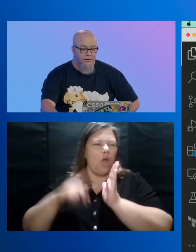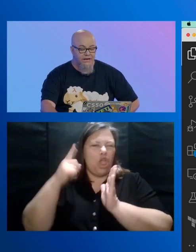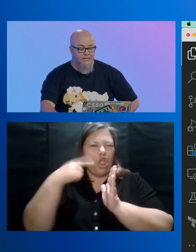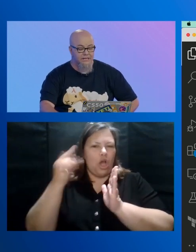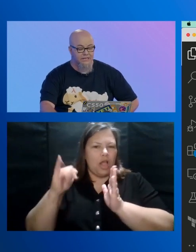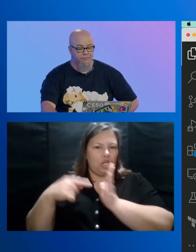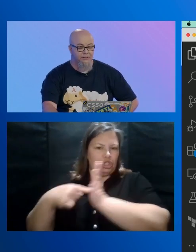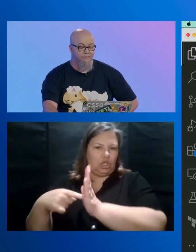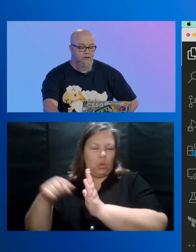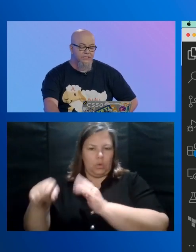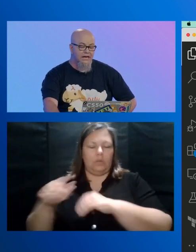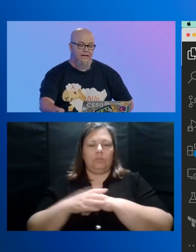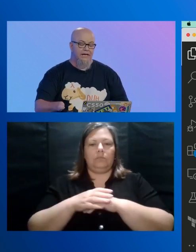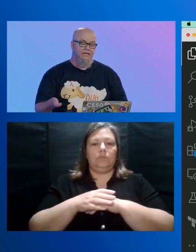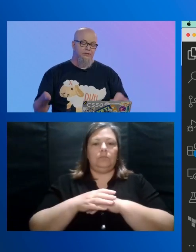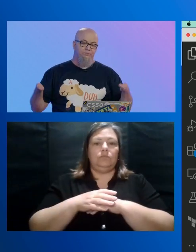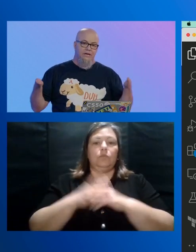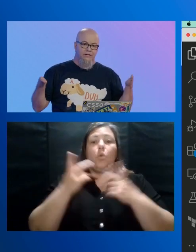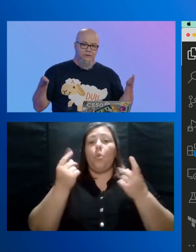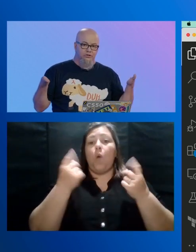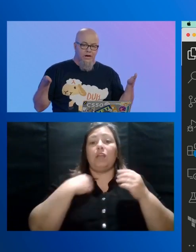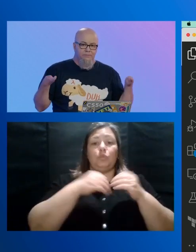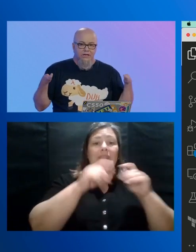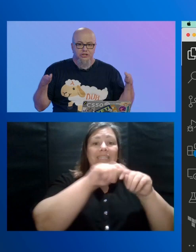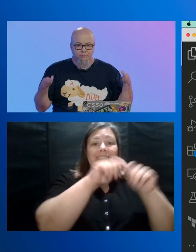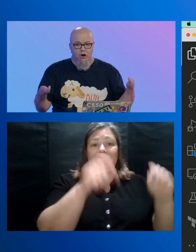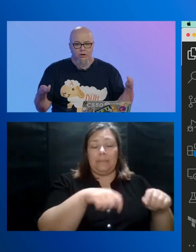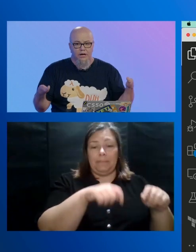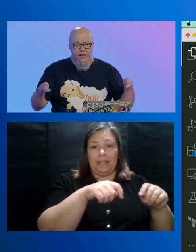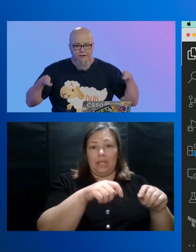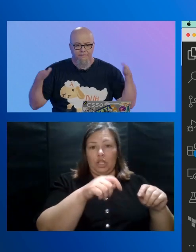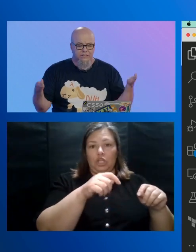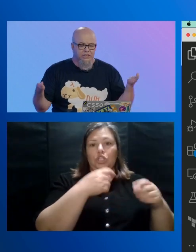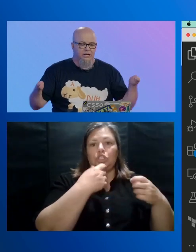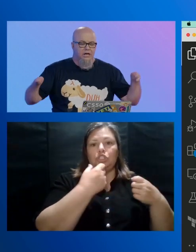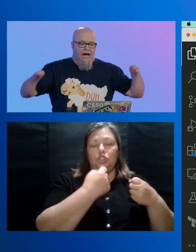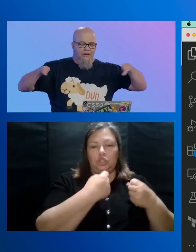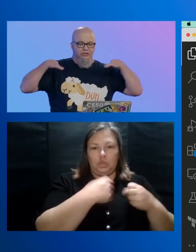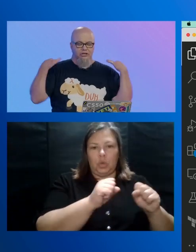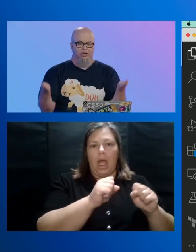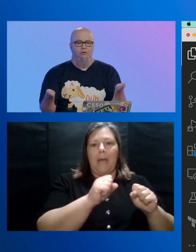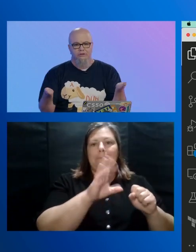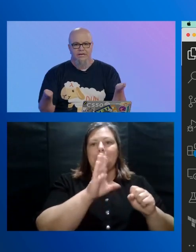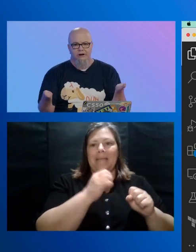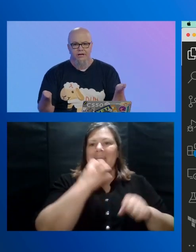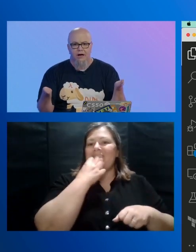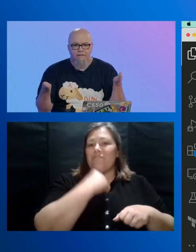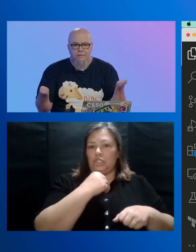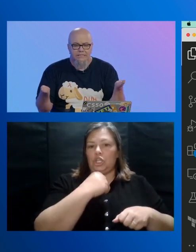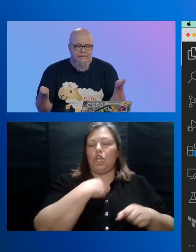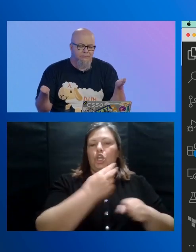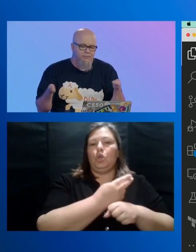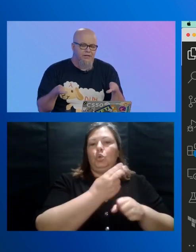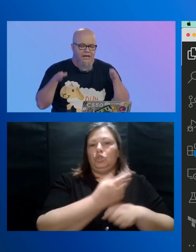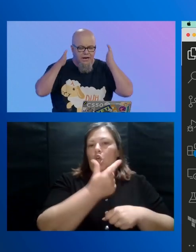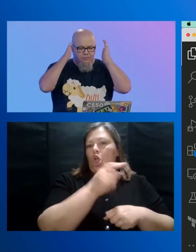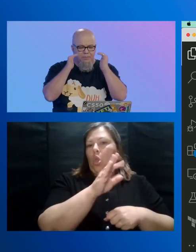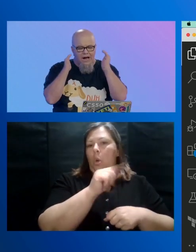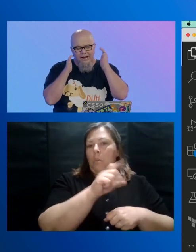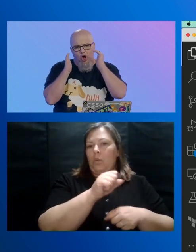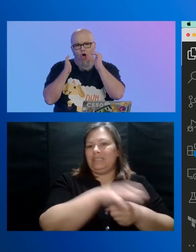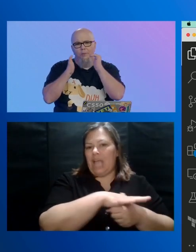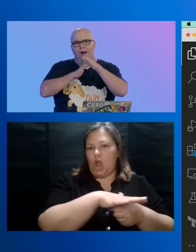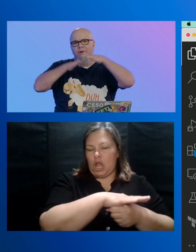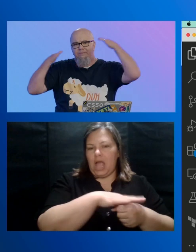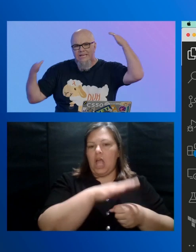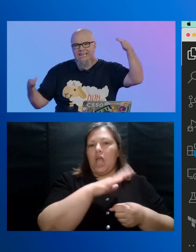here's what I did in the template. The first thing I did is trying to be as smart and efficient. I use the globals area of my SAM template, and I